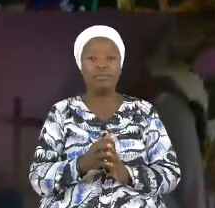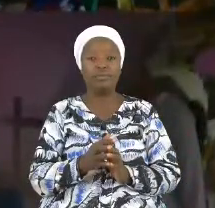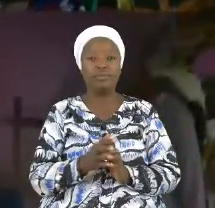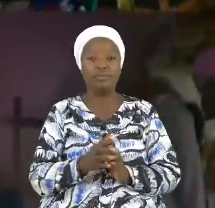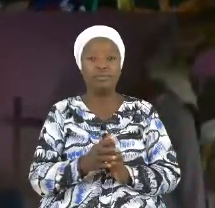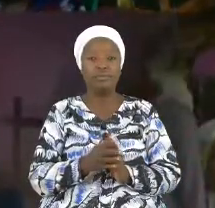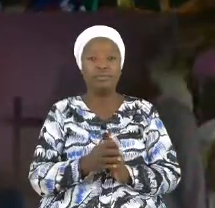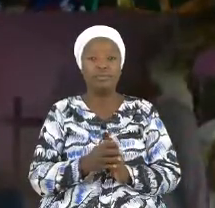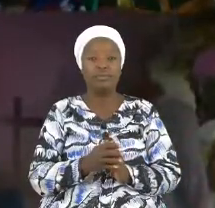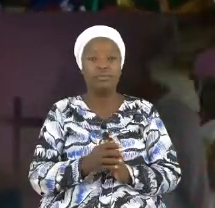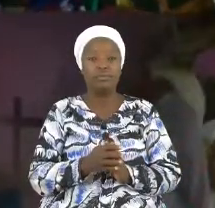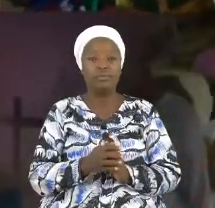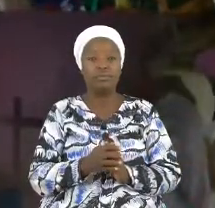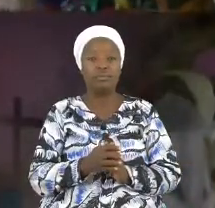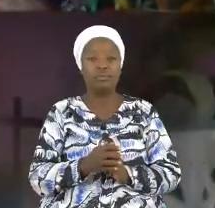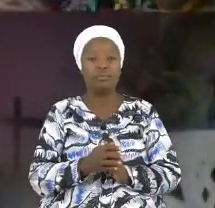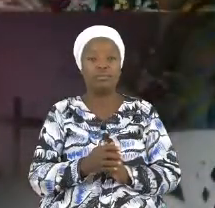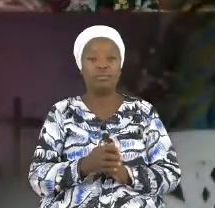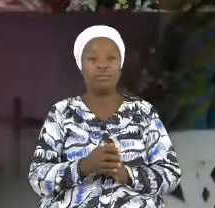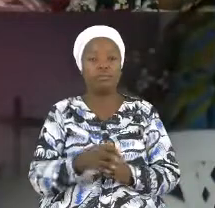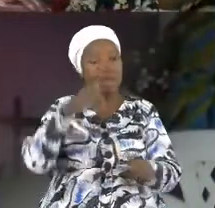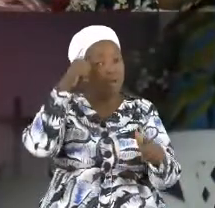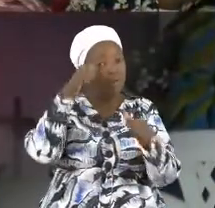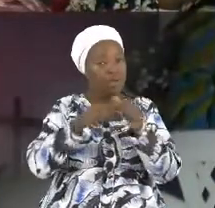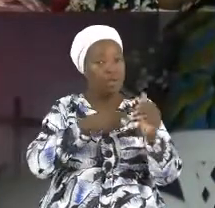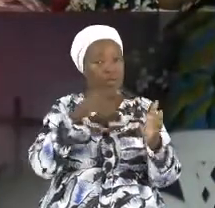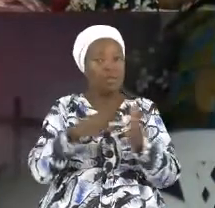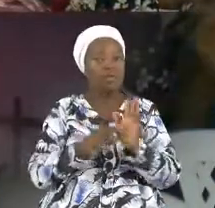Remember, this Sunday, 3rd, is